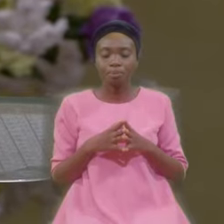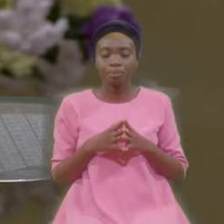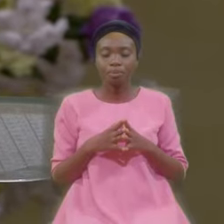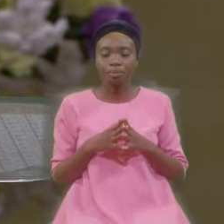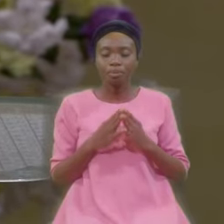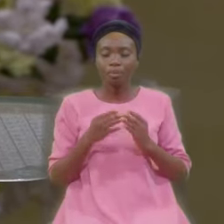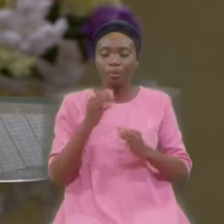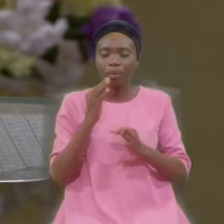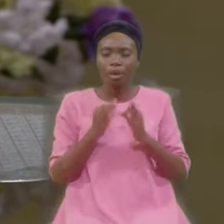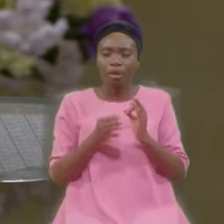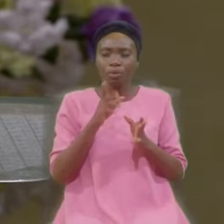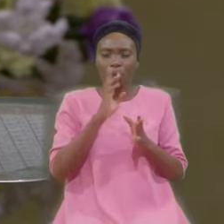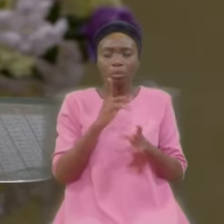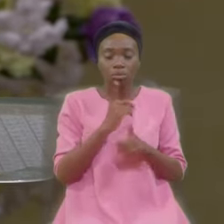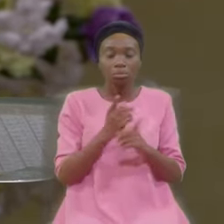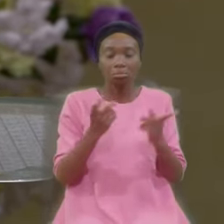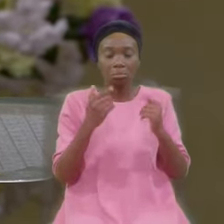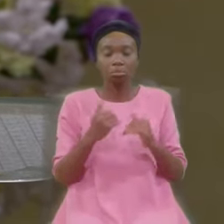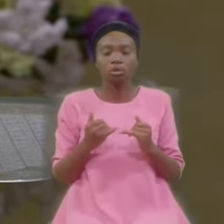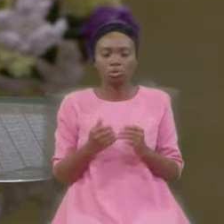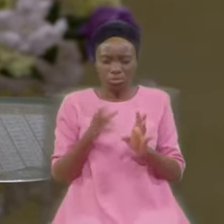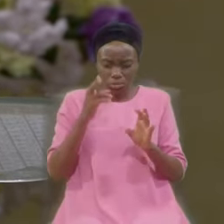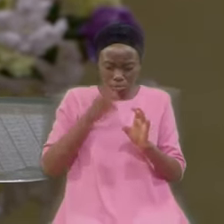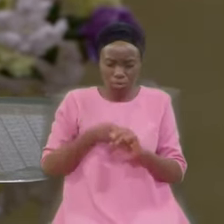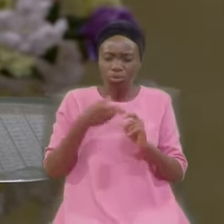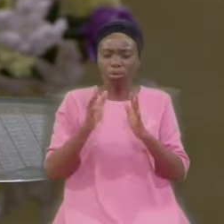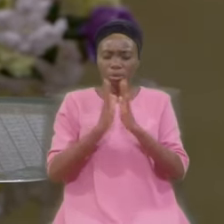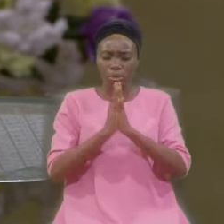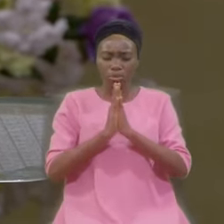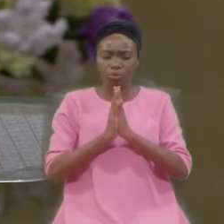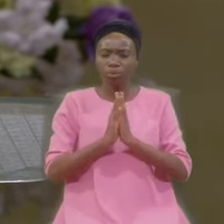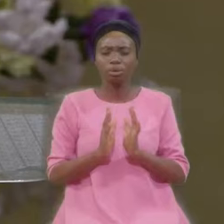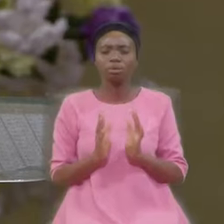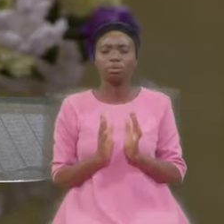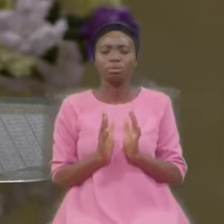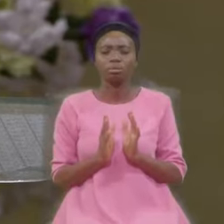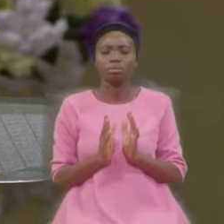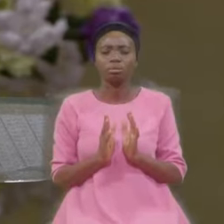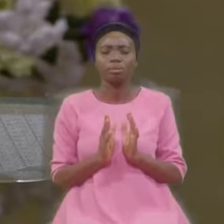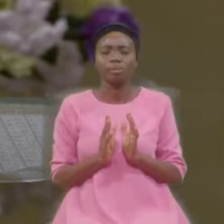If you are already just coming in, please join the prayers.